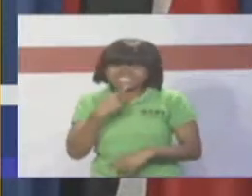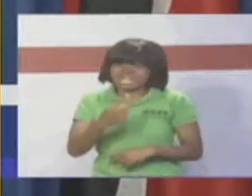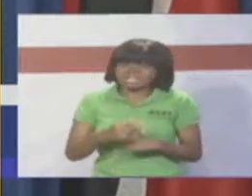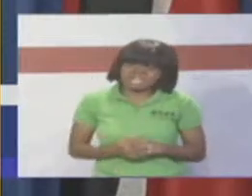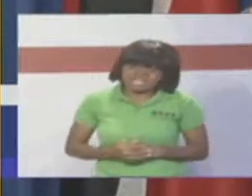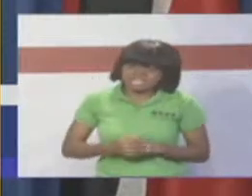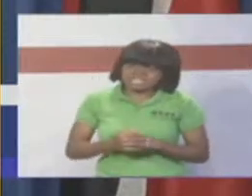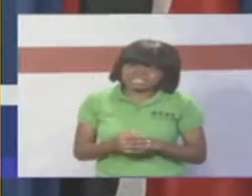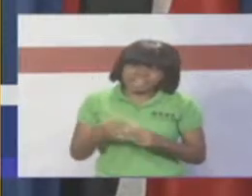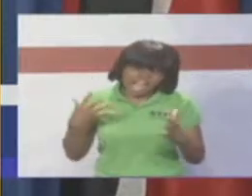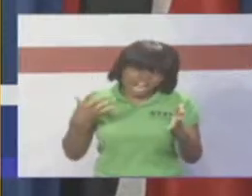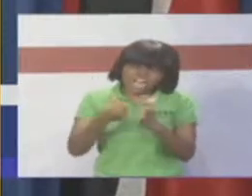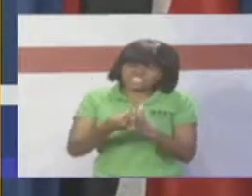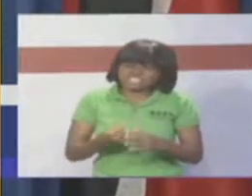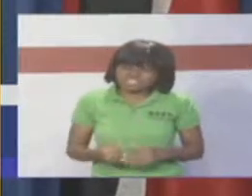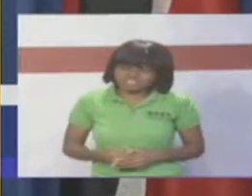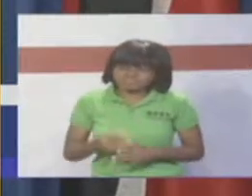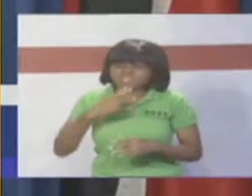the emergency.